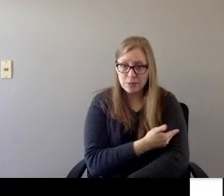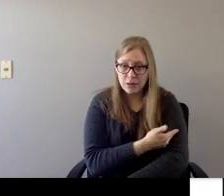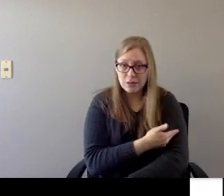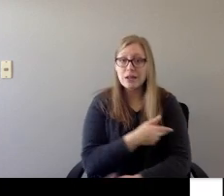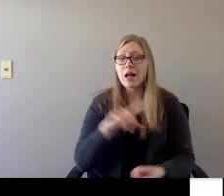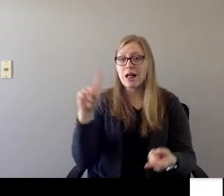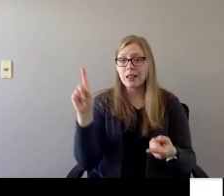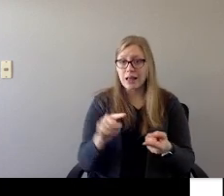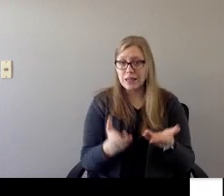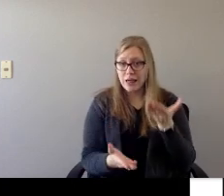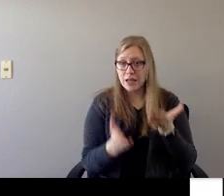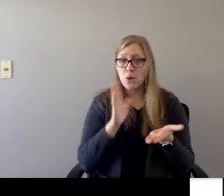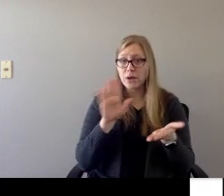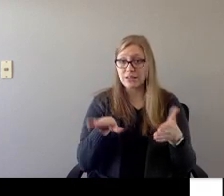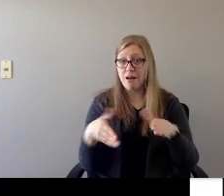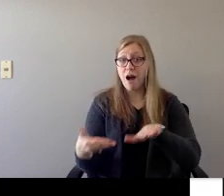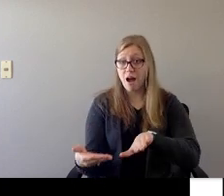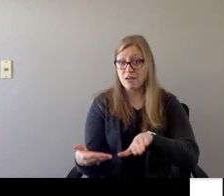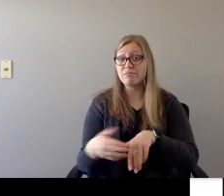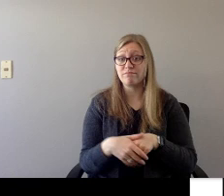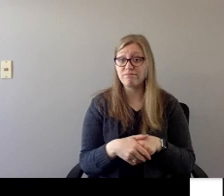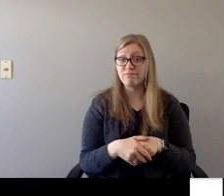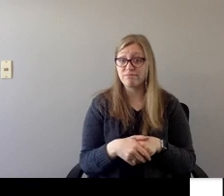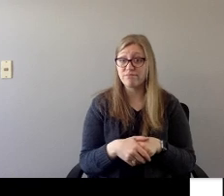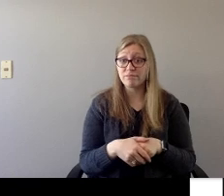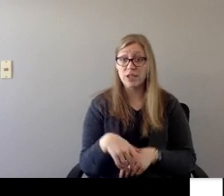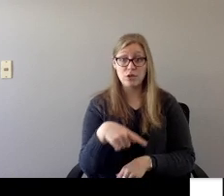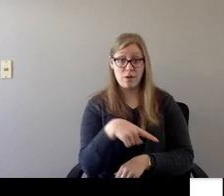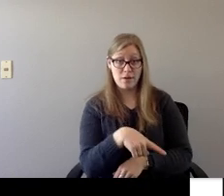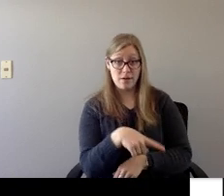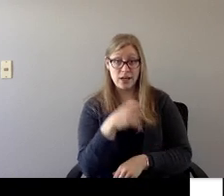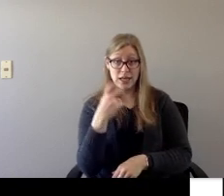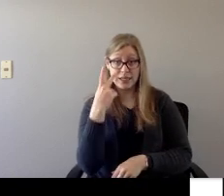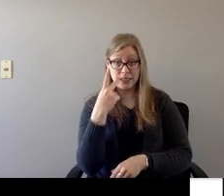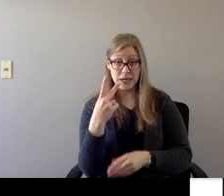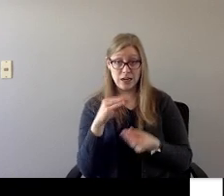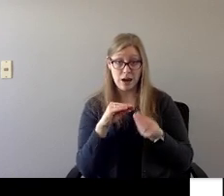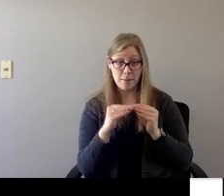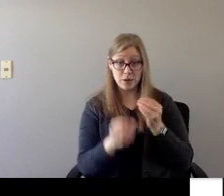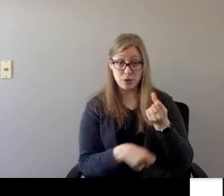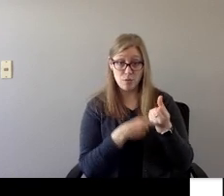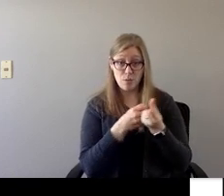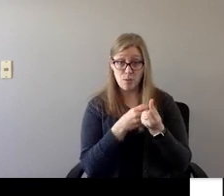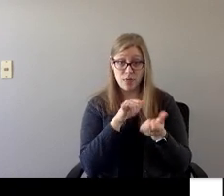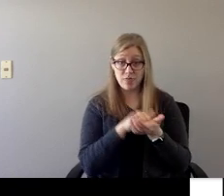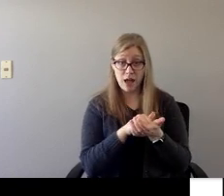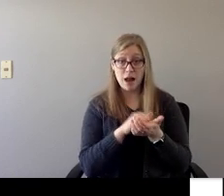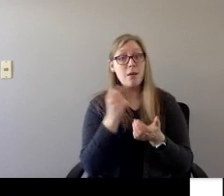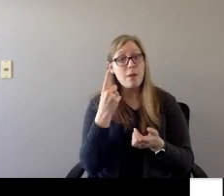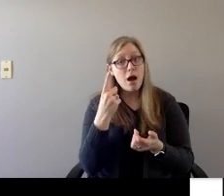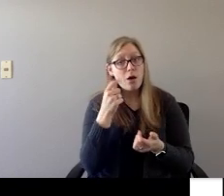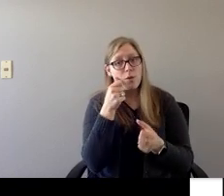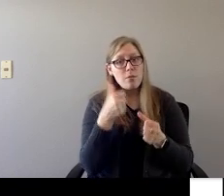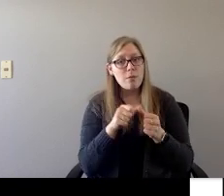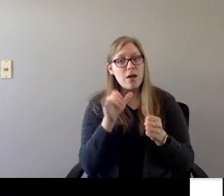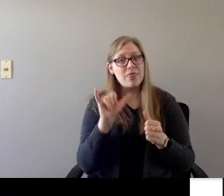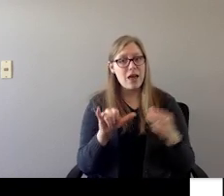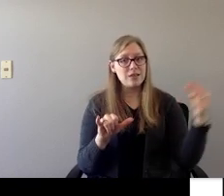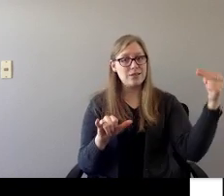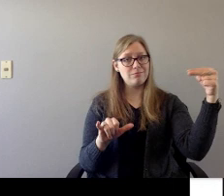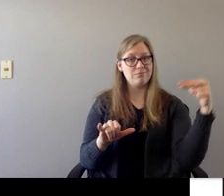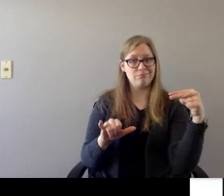die. Okay, so here are the numbers that support that, but remember, this is the counterclaim. So we're going to go ahead